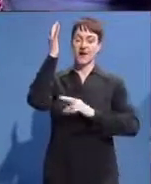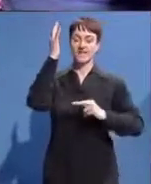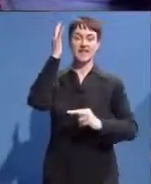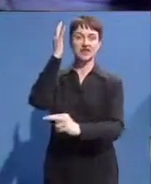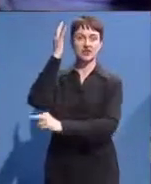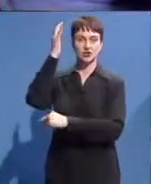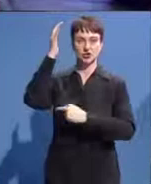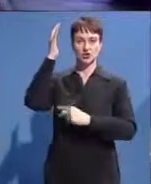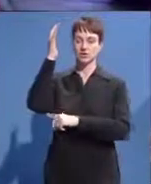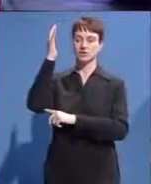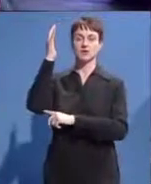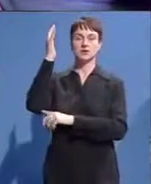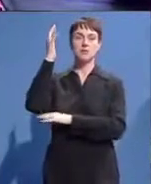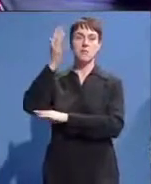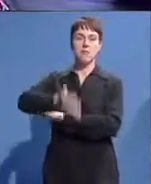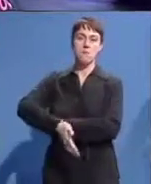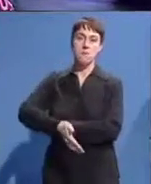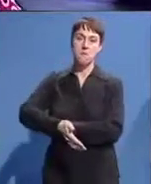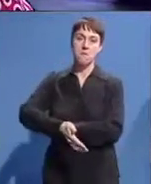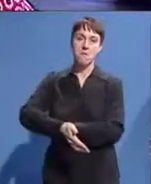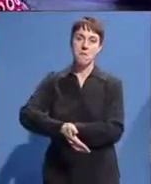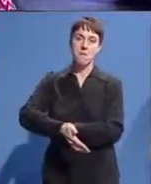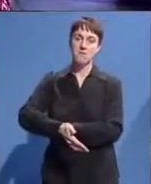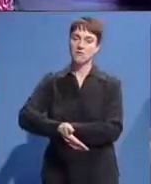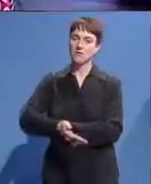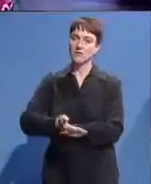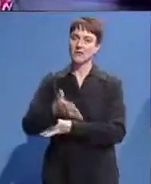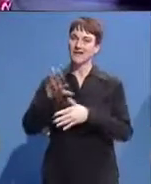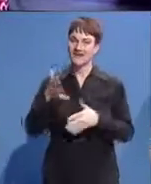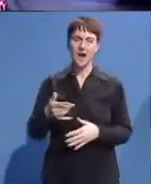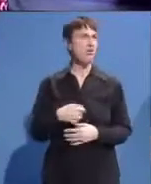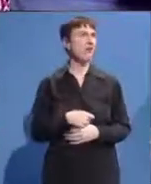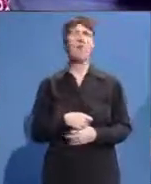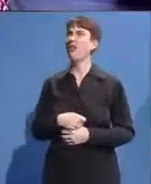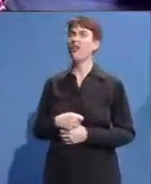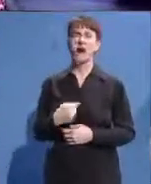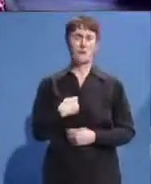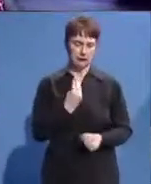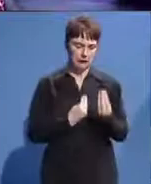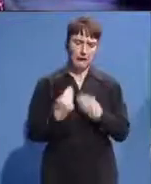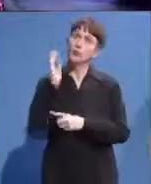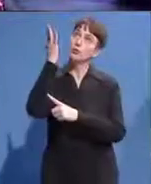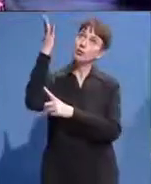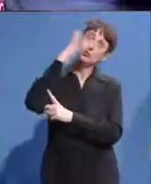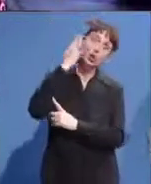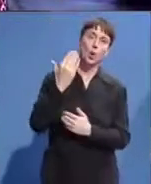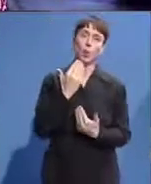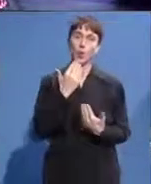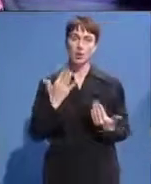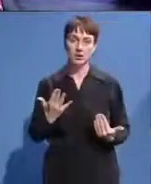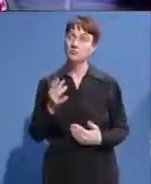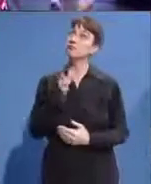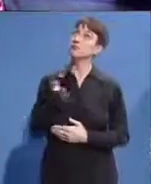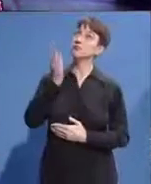takes its final bow, who are we to ask under whose shade are we going to eat? For God crafted the lines of the universe, making